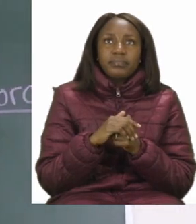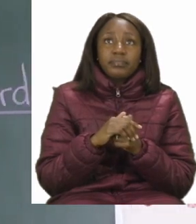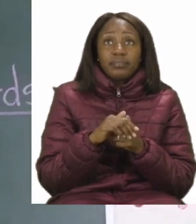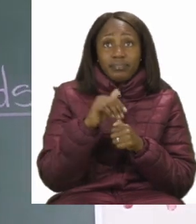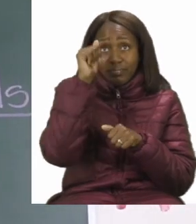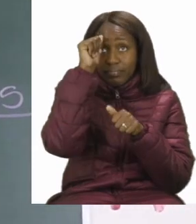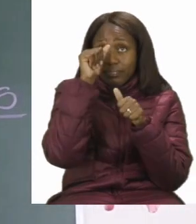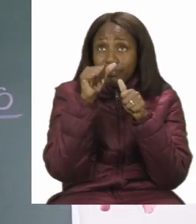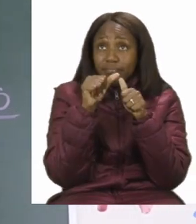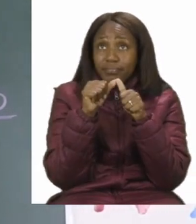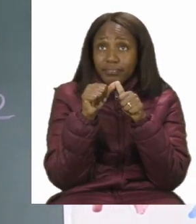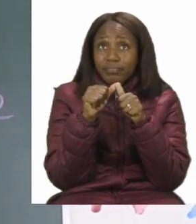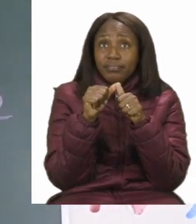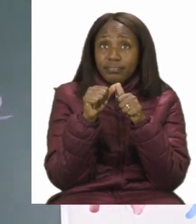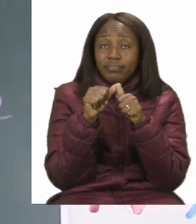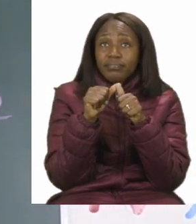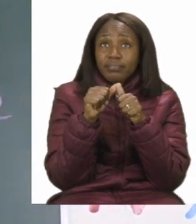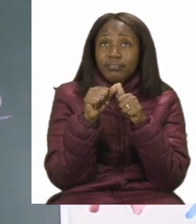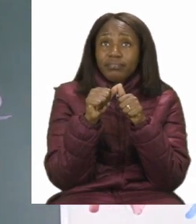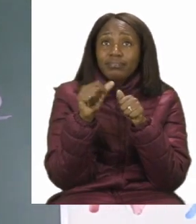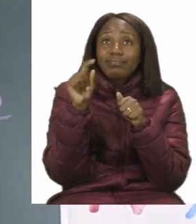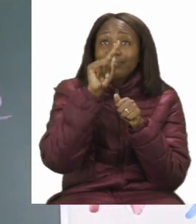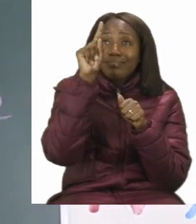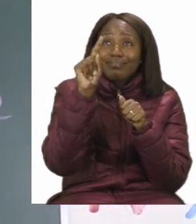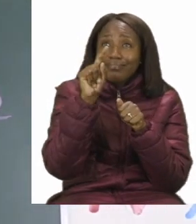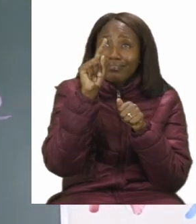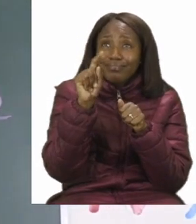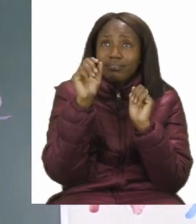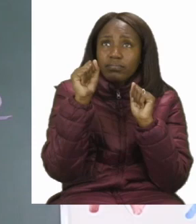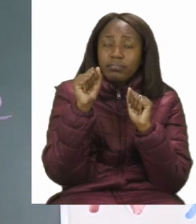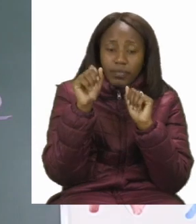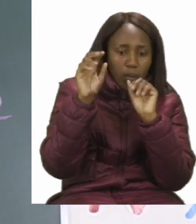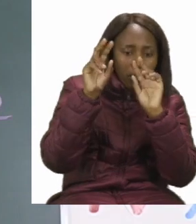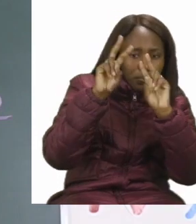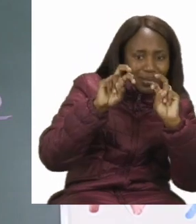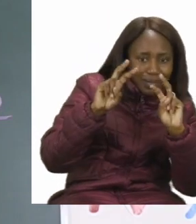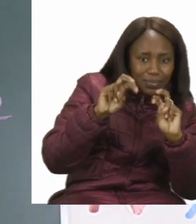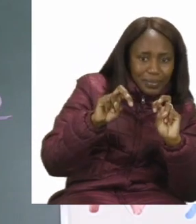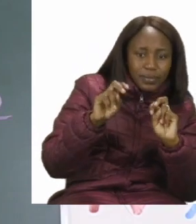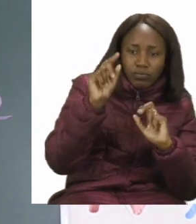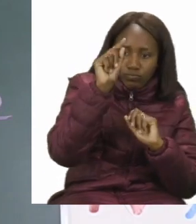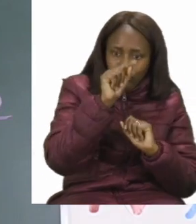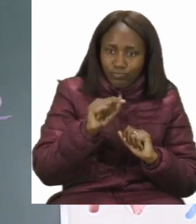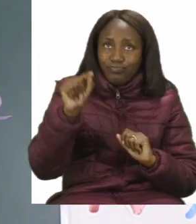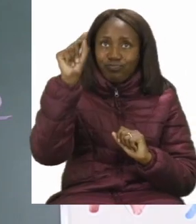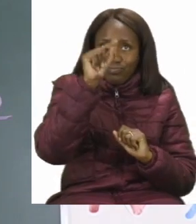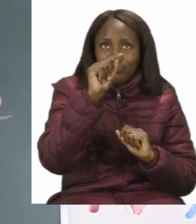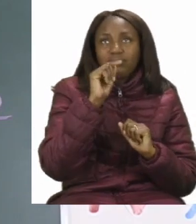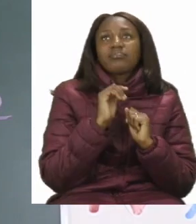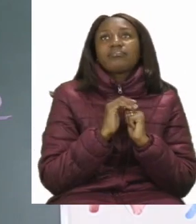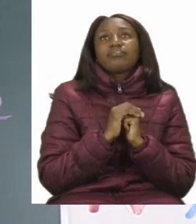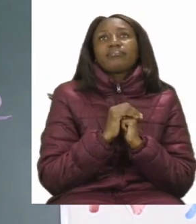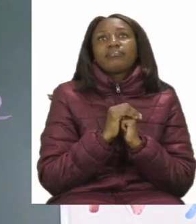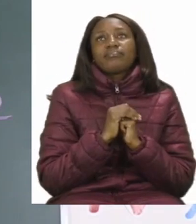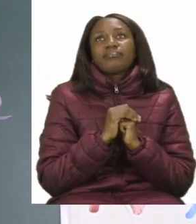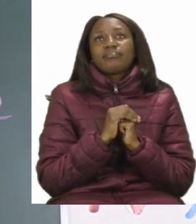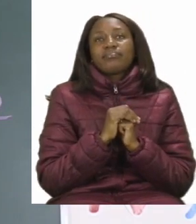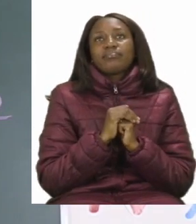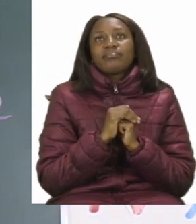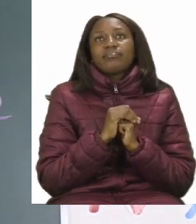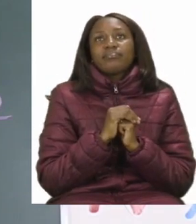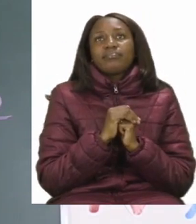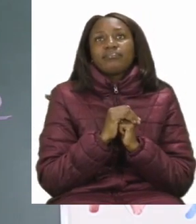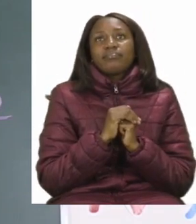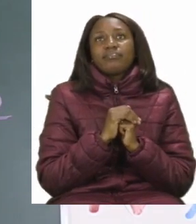grade 3s, they're asking us to find the words and we then have to circle the